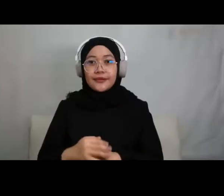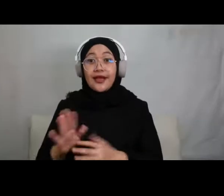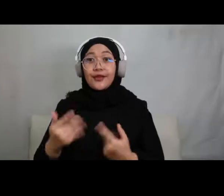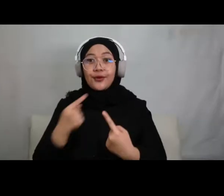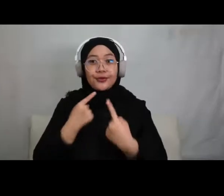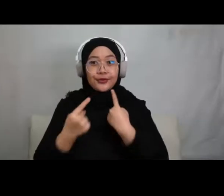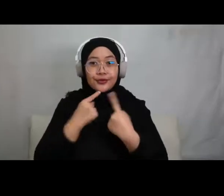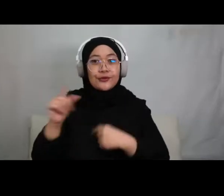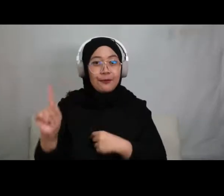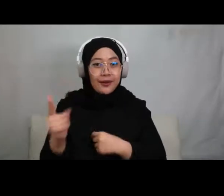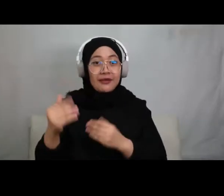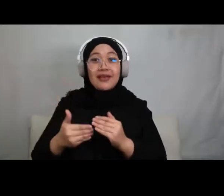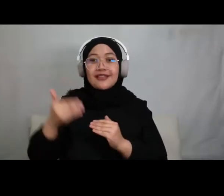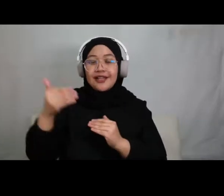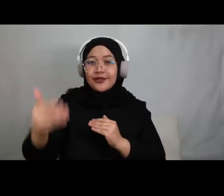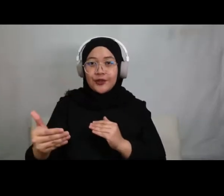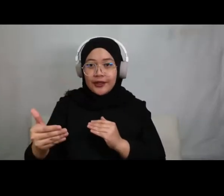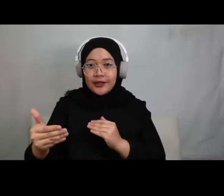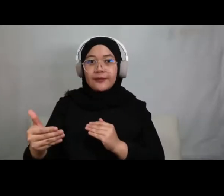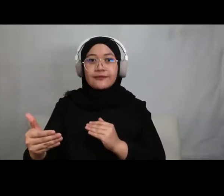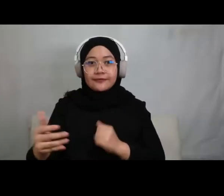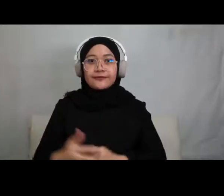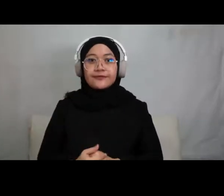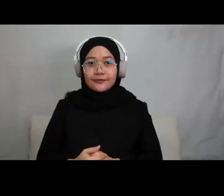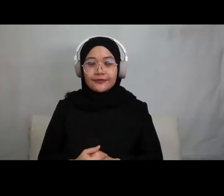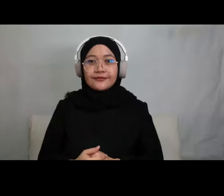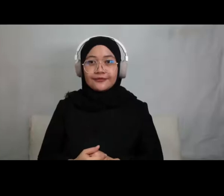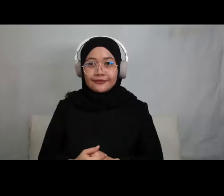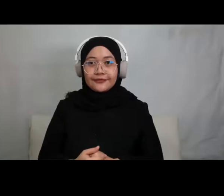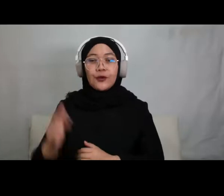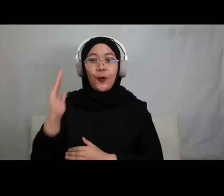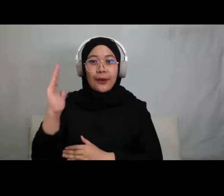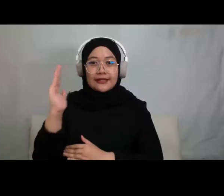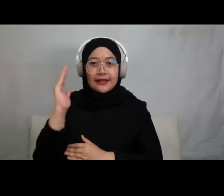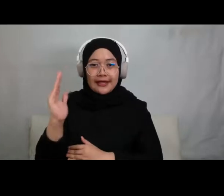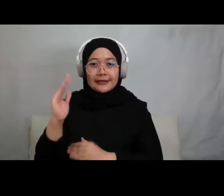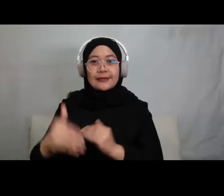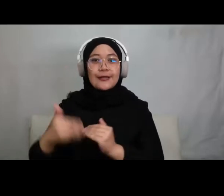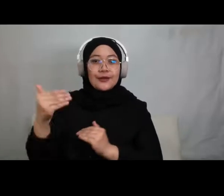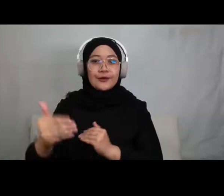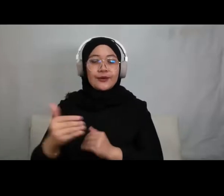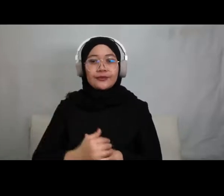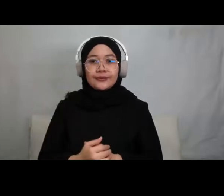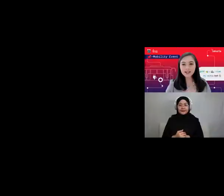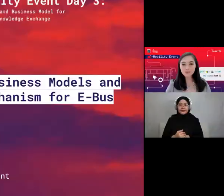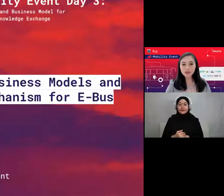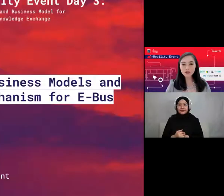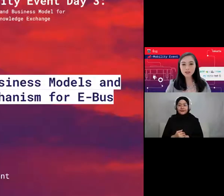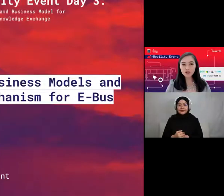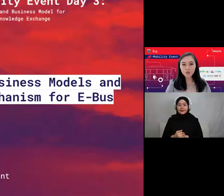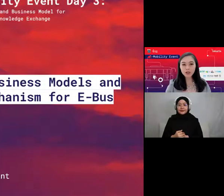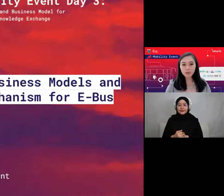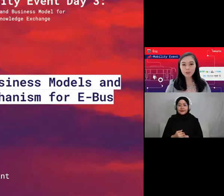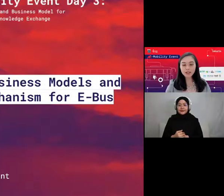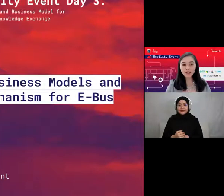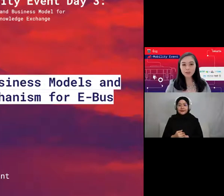proceed to the next presentation for our webinar this morning. And the next